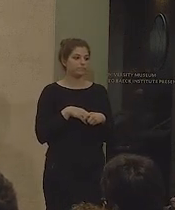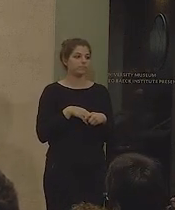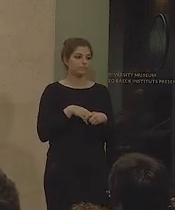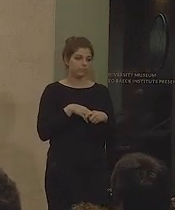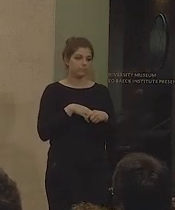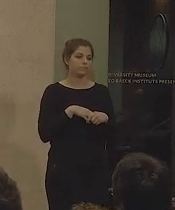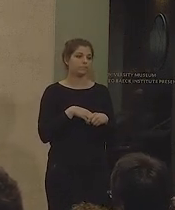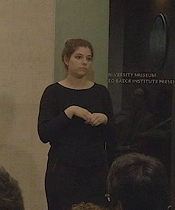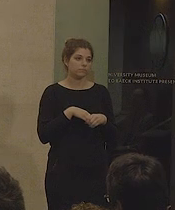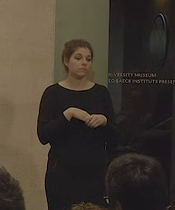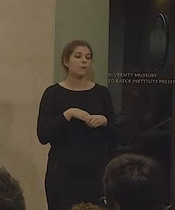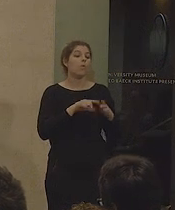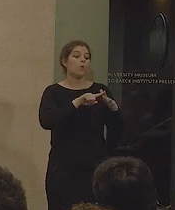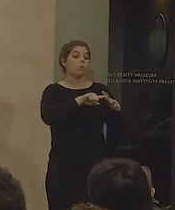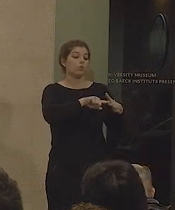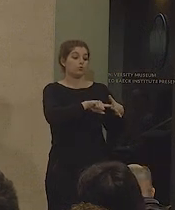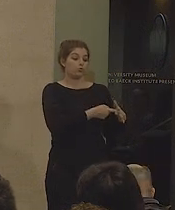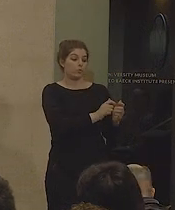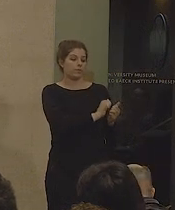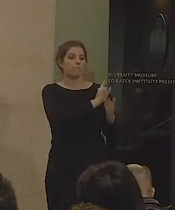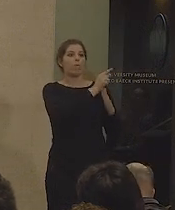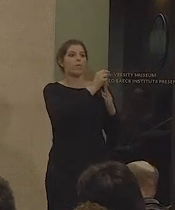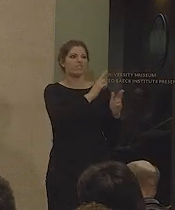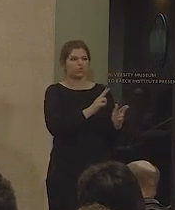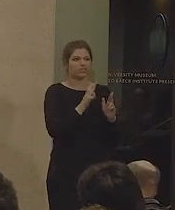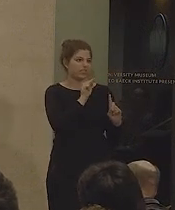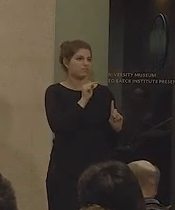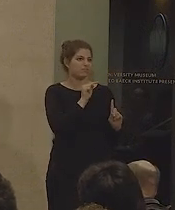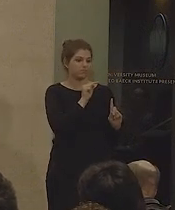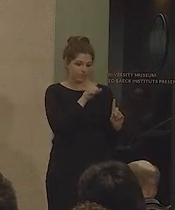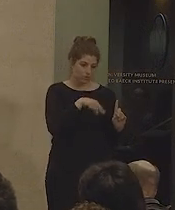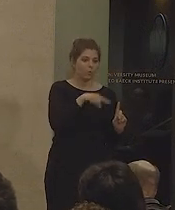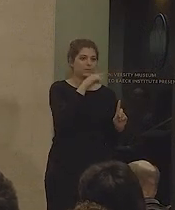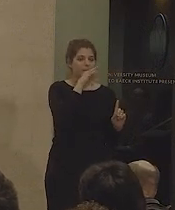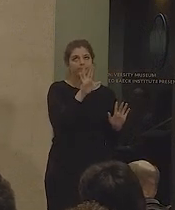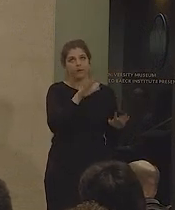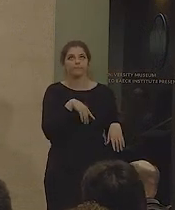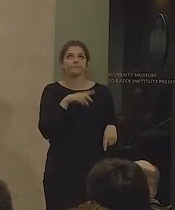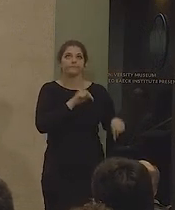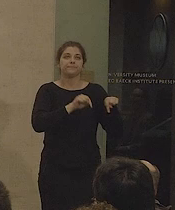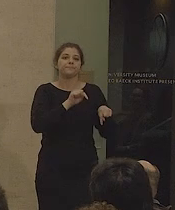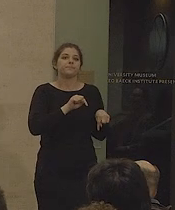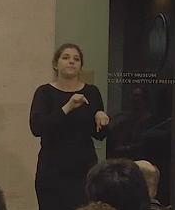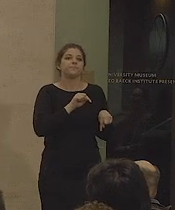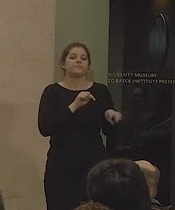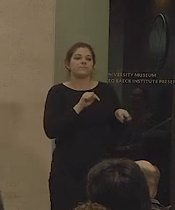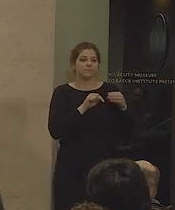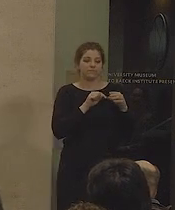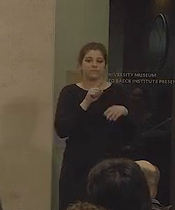And we'll start with the moment of the shooting. Those kids, I'm going to pull this out for a